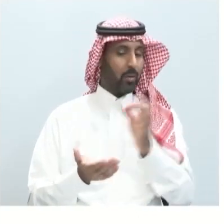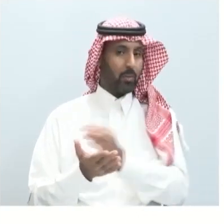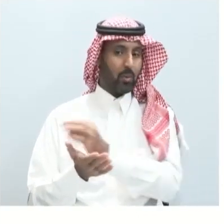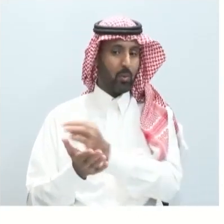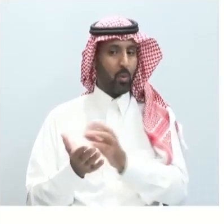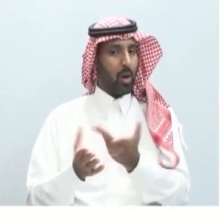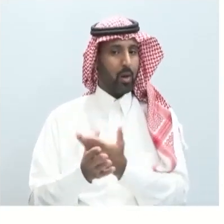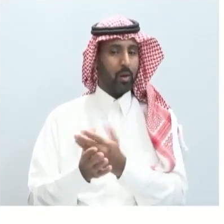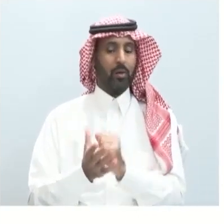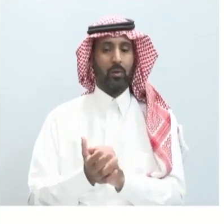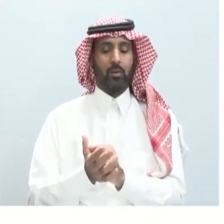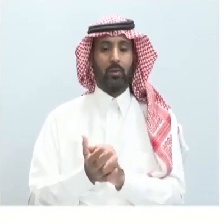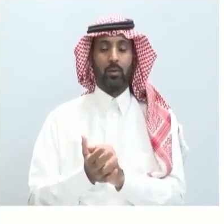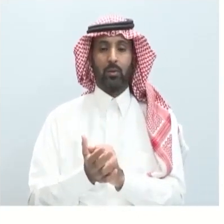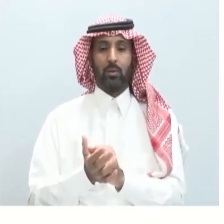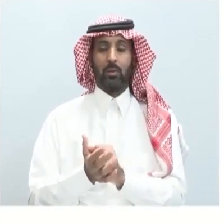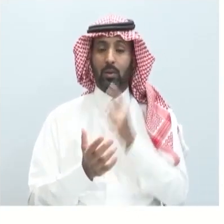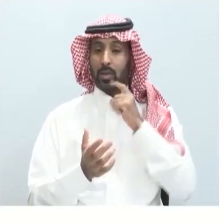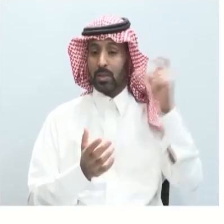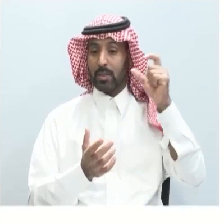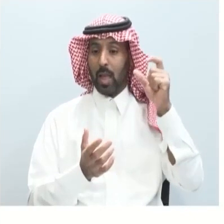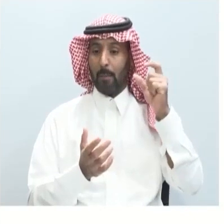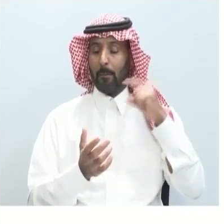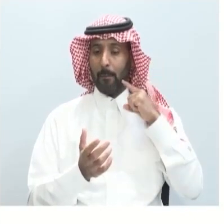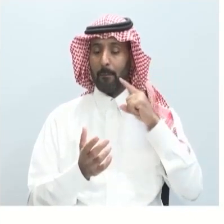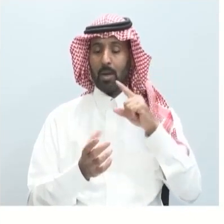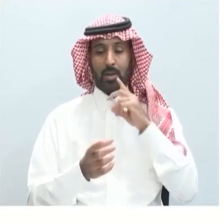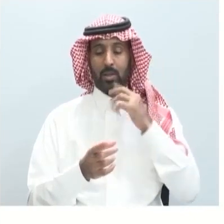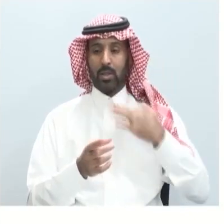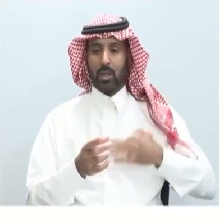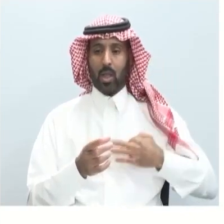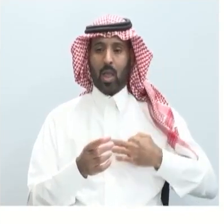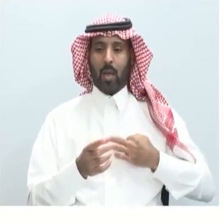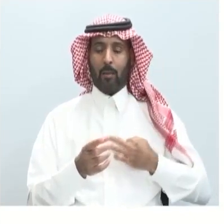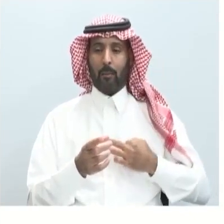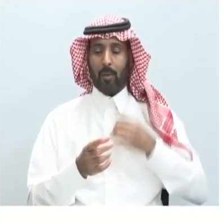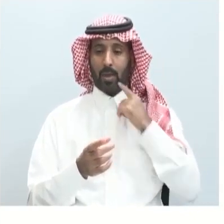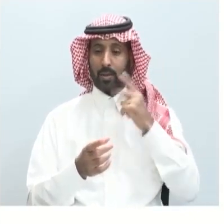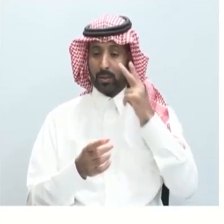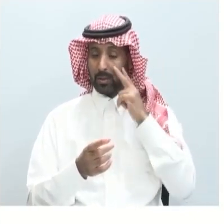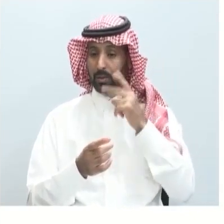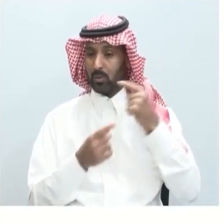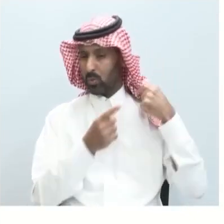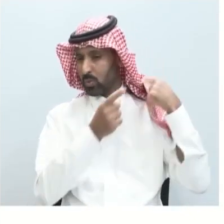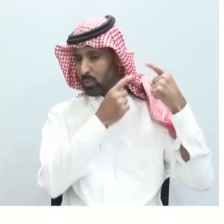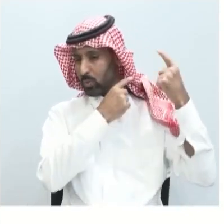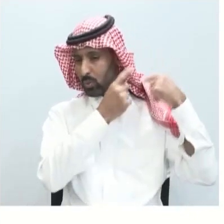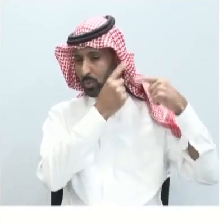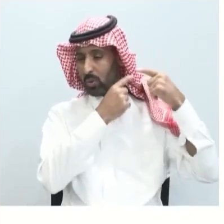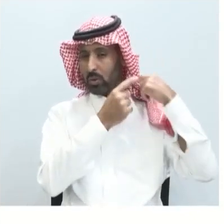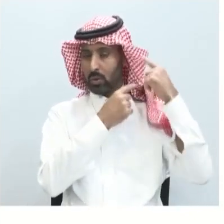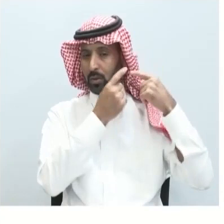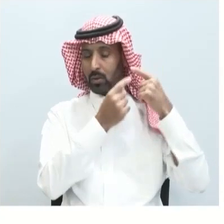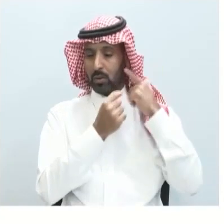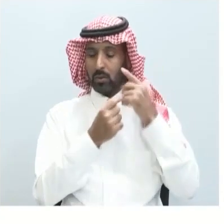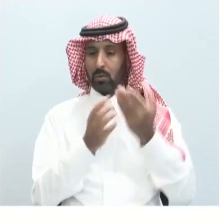Yes, the nation's Islamic faith, national identity, culture, and heritage. As